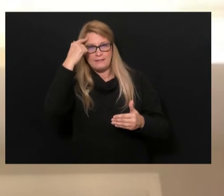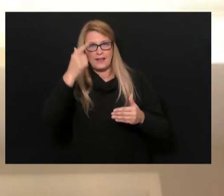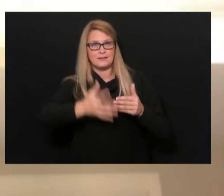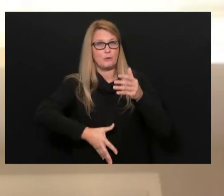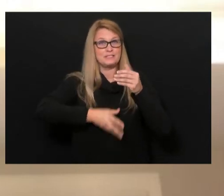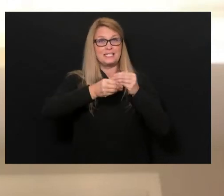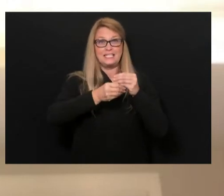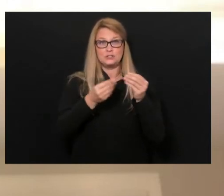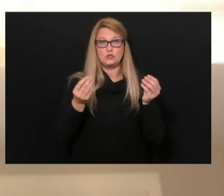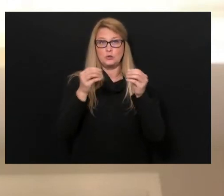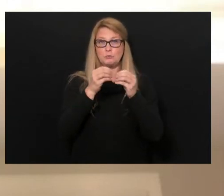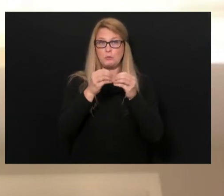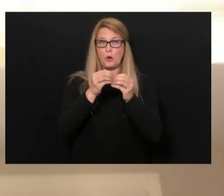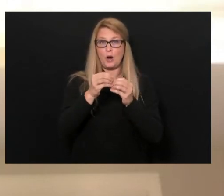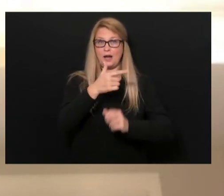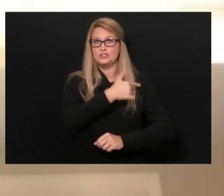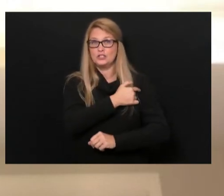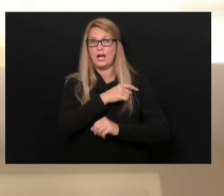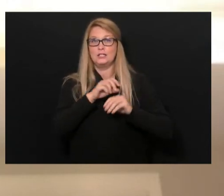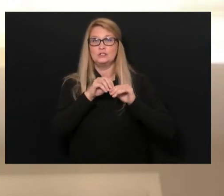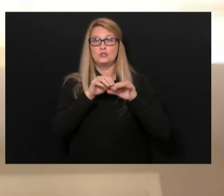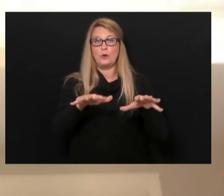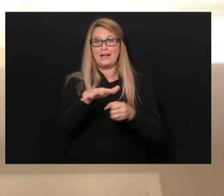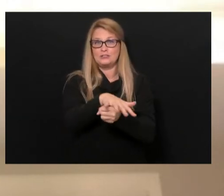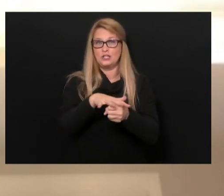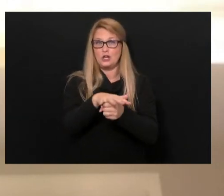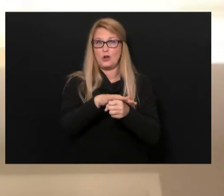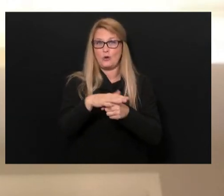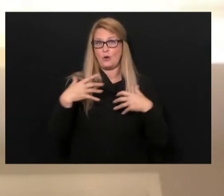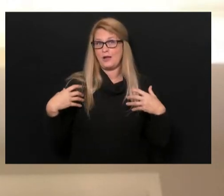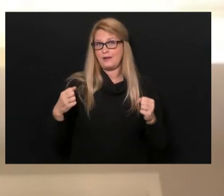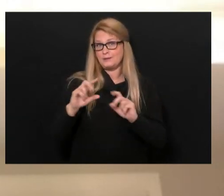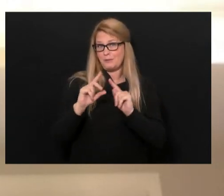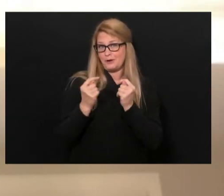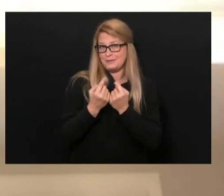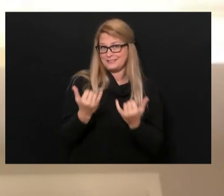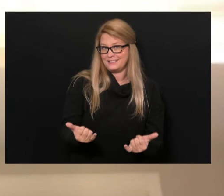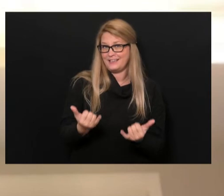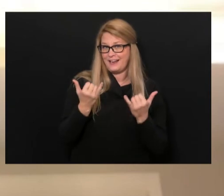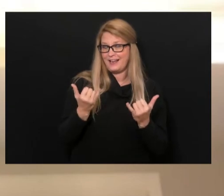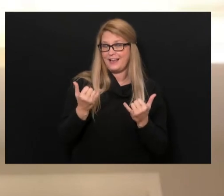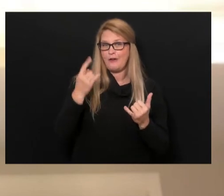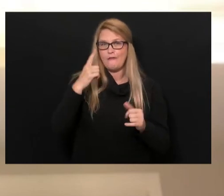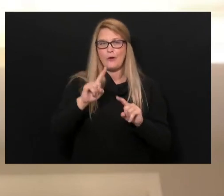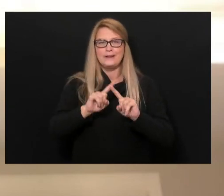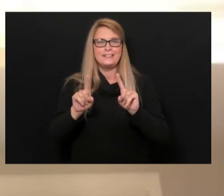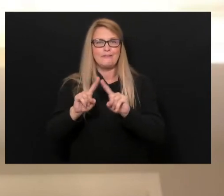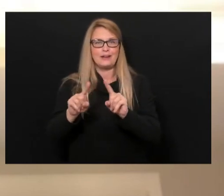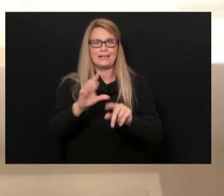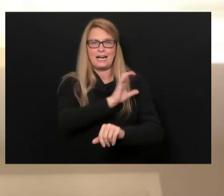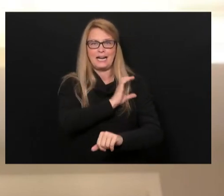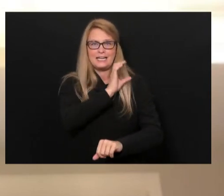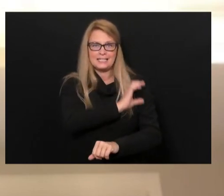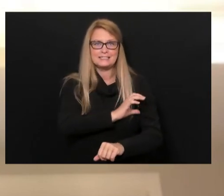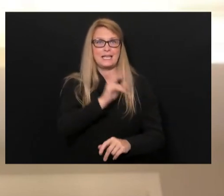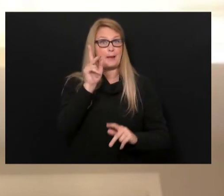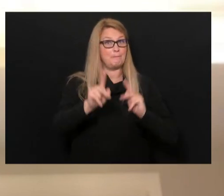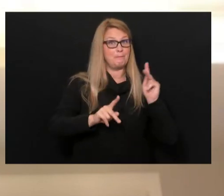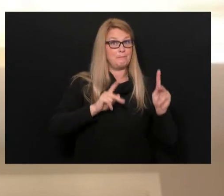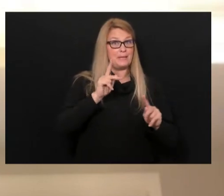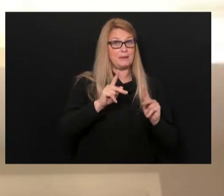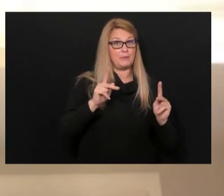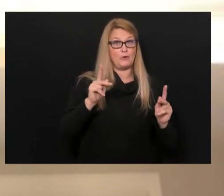out today to local health departments to stand up additional clinics. We know that people, as the governor